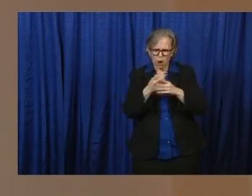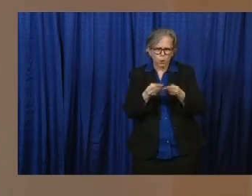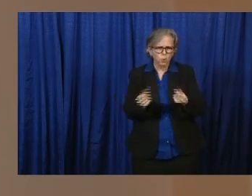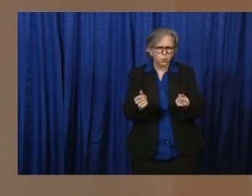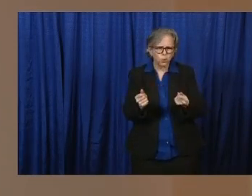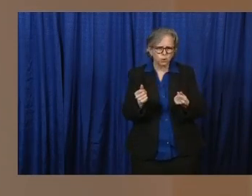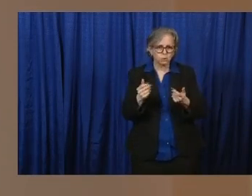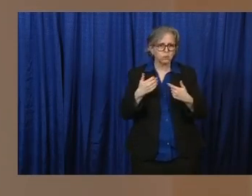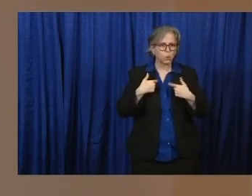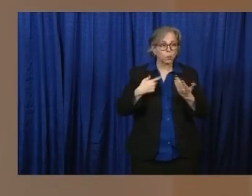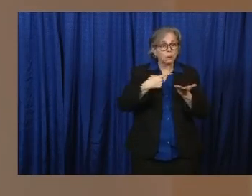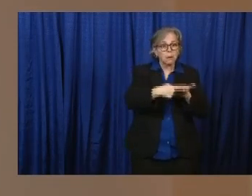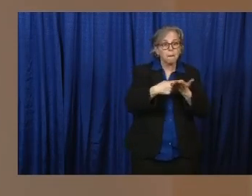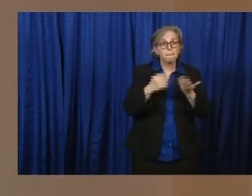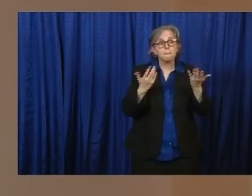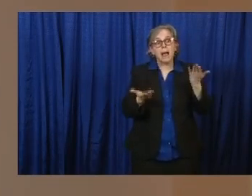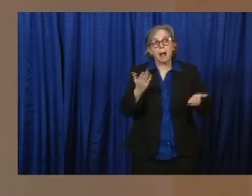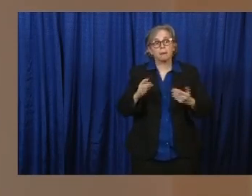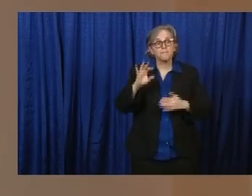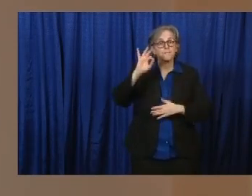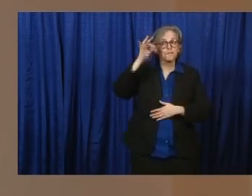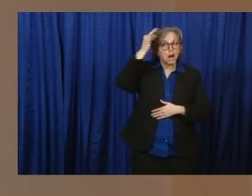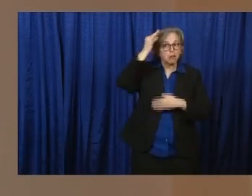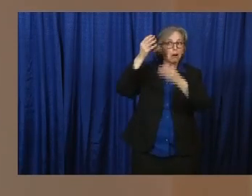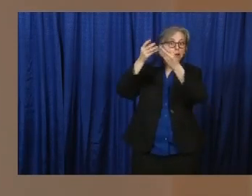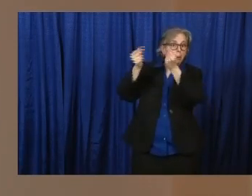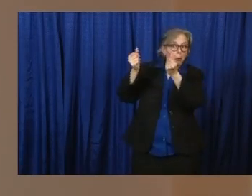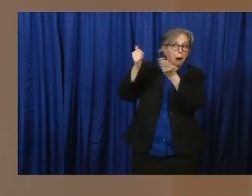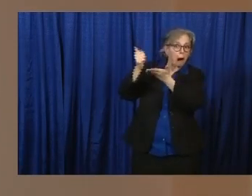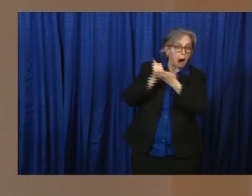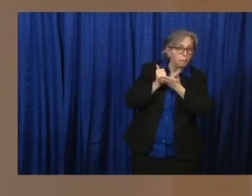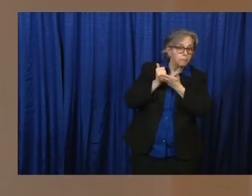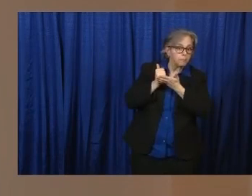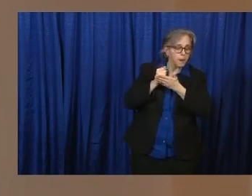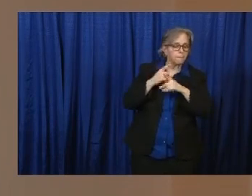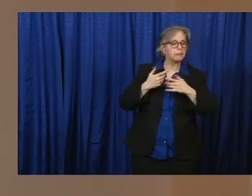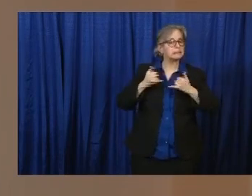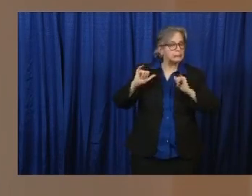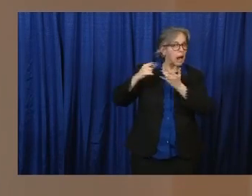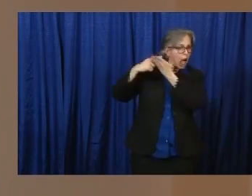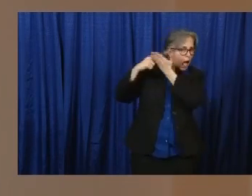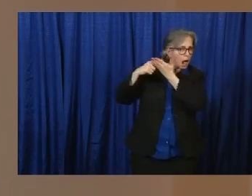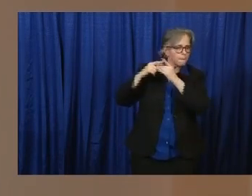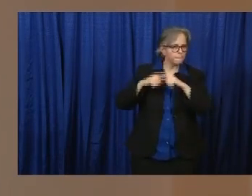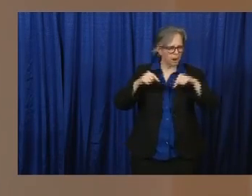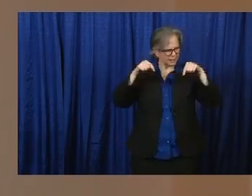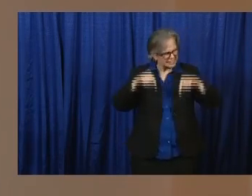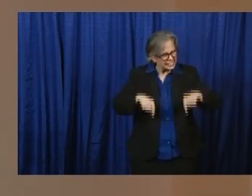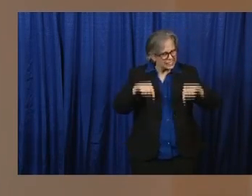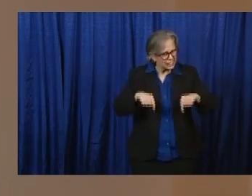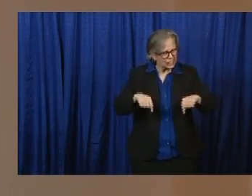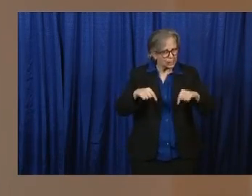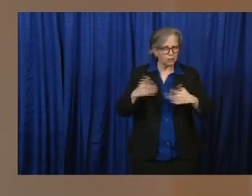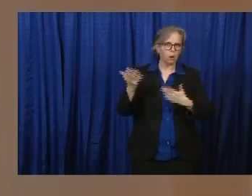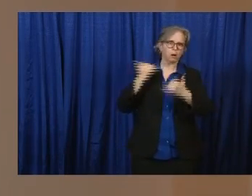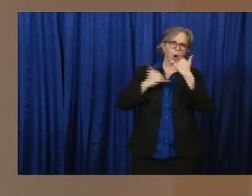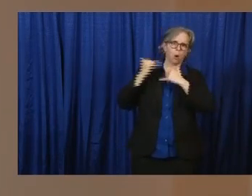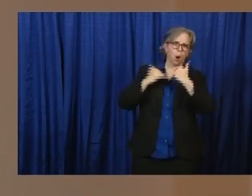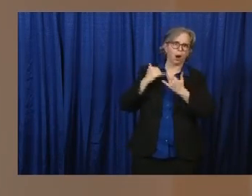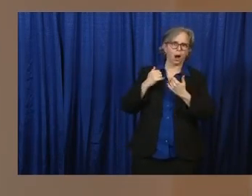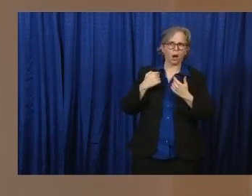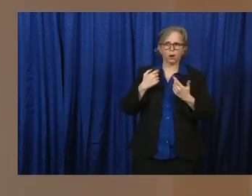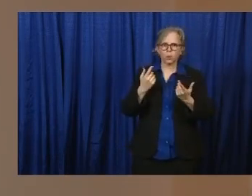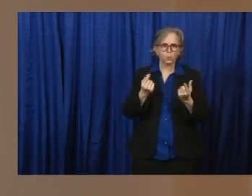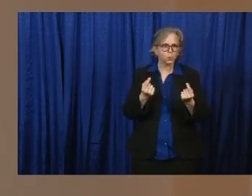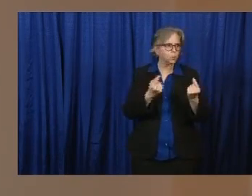today. Just know that this conversation is ongoing, and that all of you who've called in and asked us to look at this issue, we're